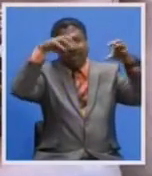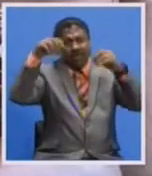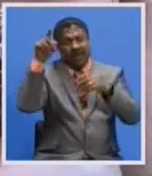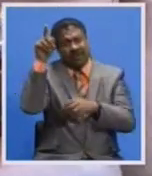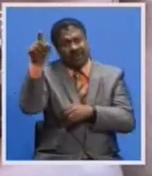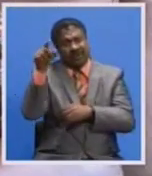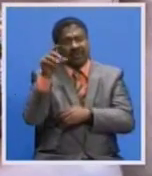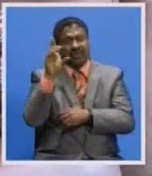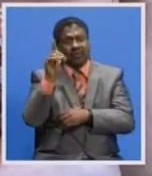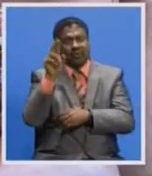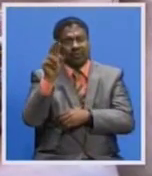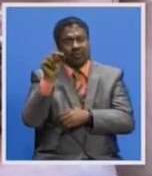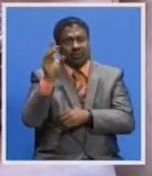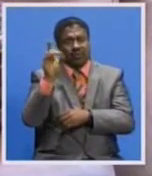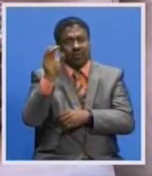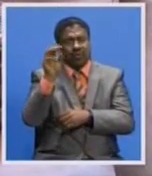line.